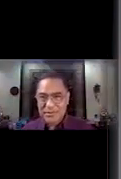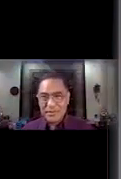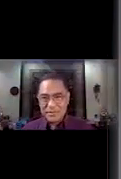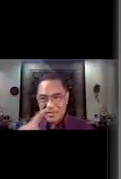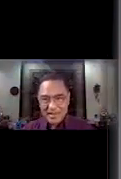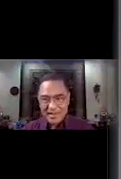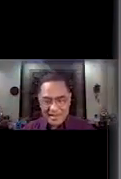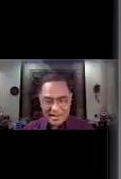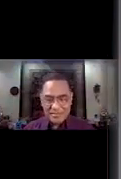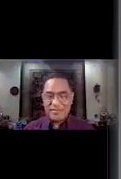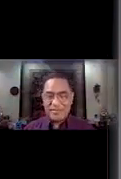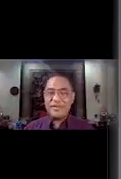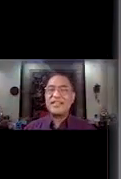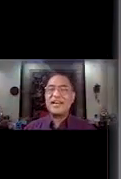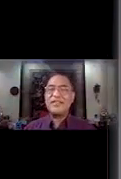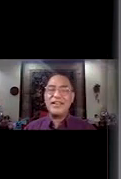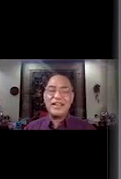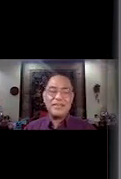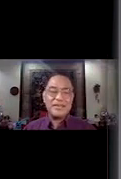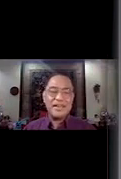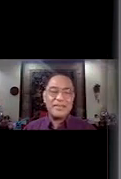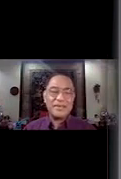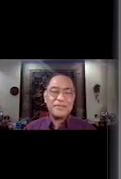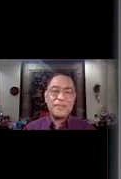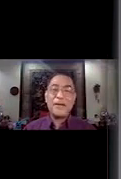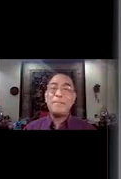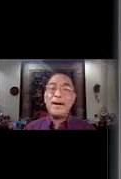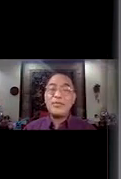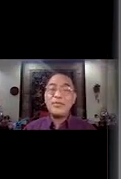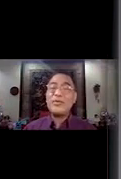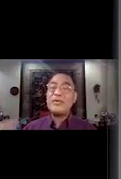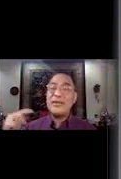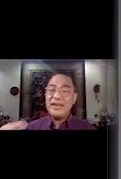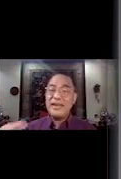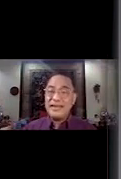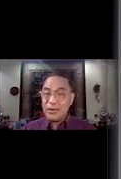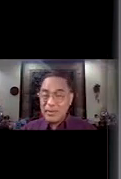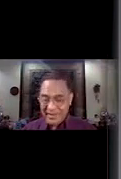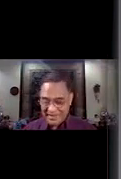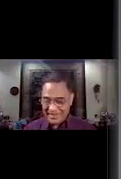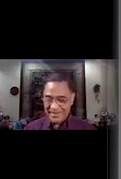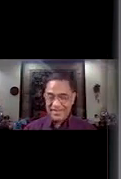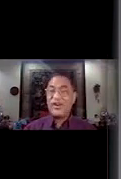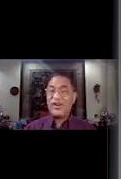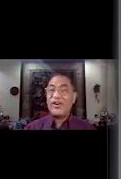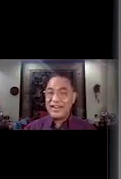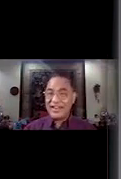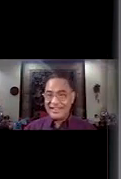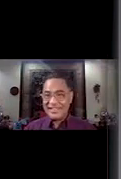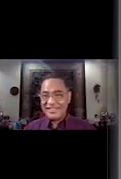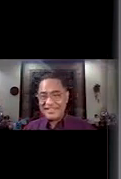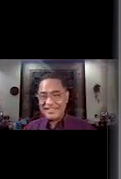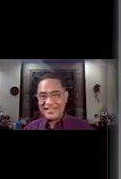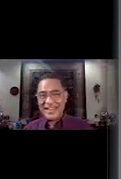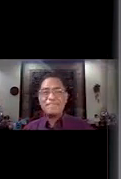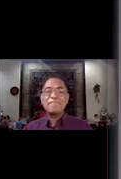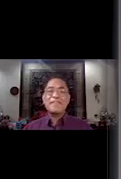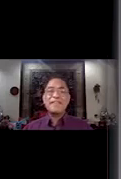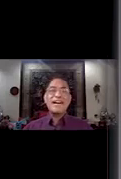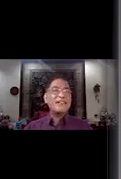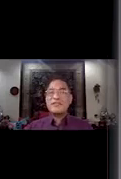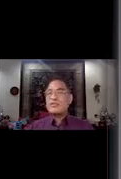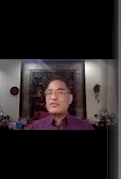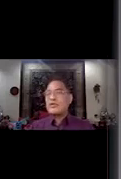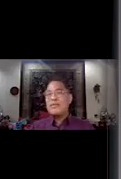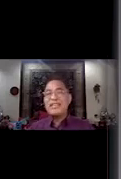closed, nobody can come and visit our library anymore. But we remained open online, okay? And